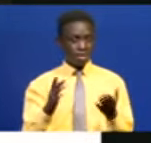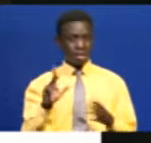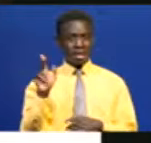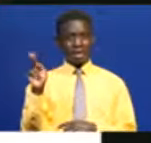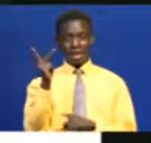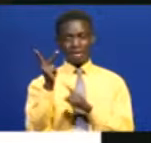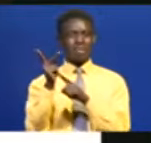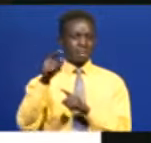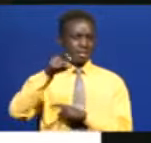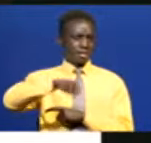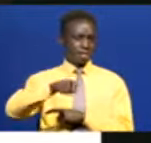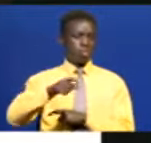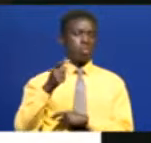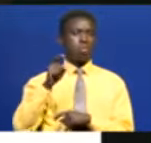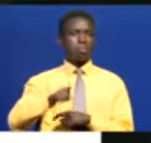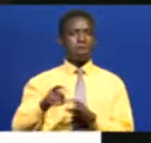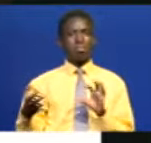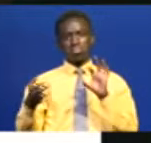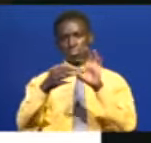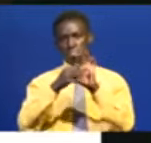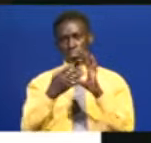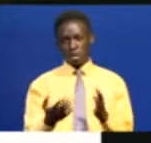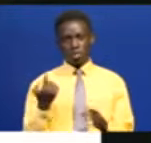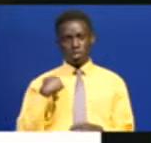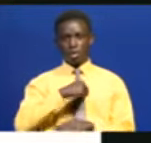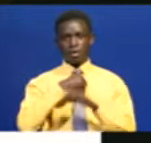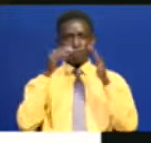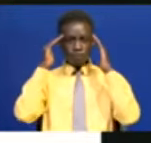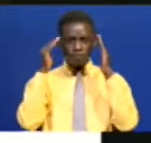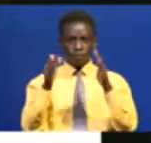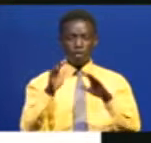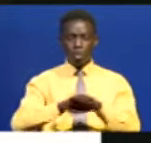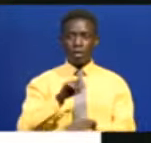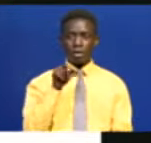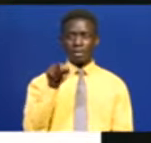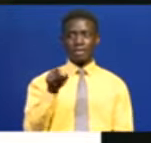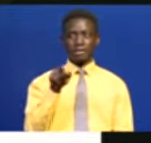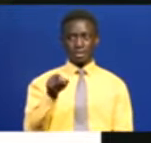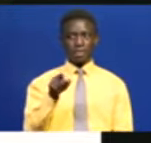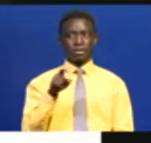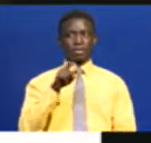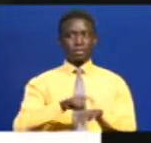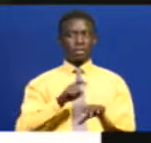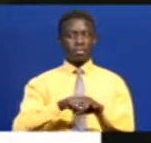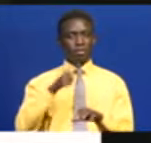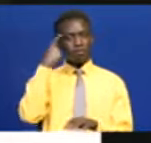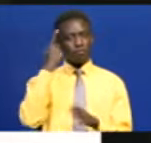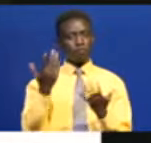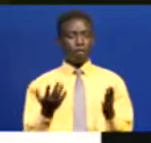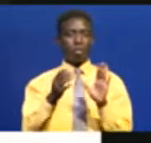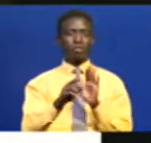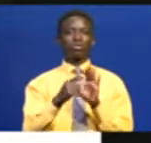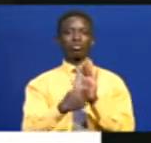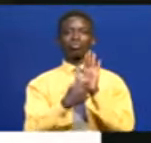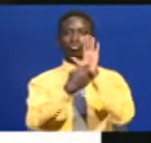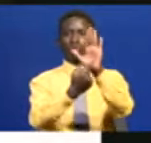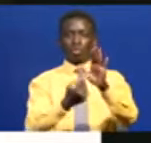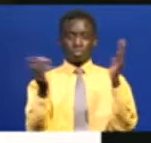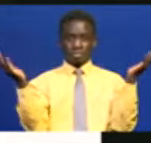new investment hub, and we will focus on this theme during the exhibition, and we are